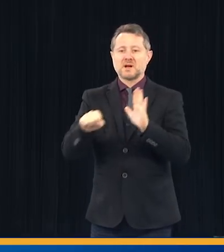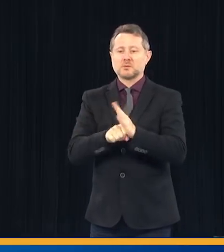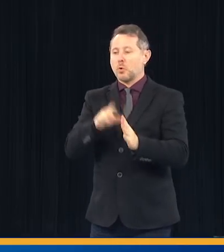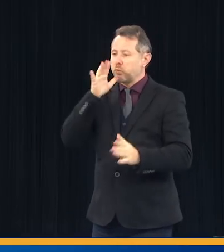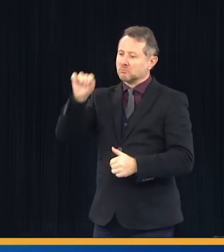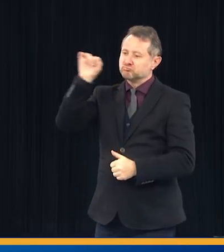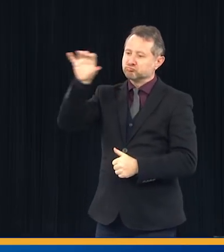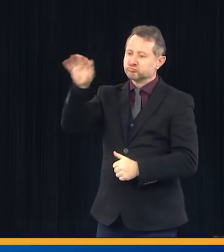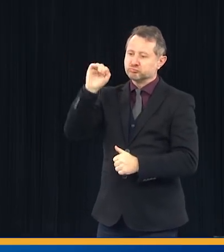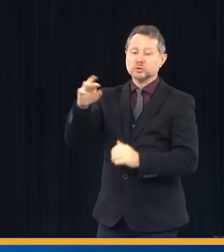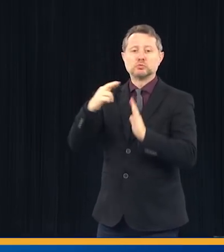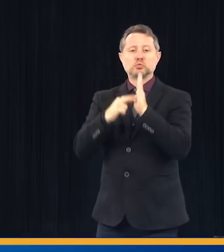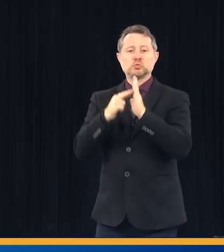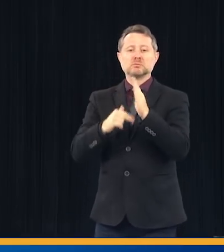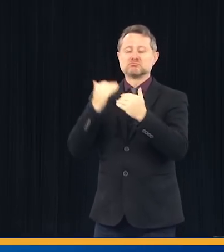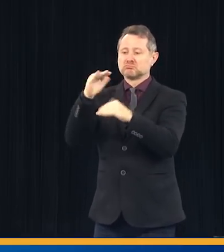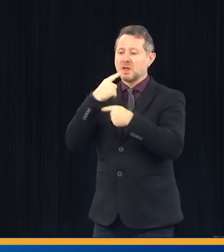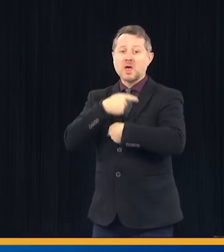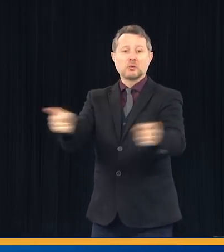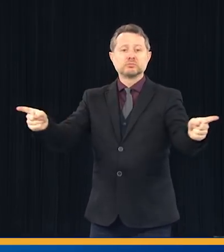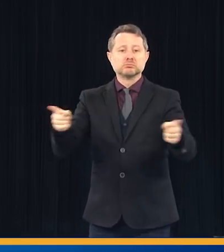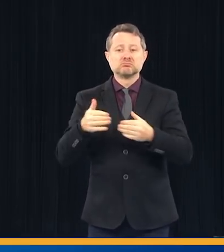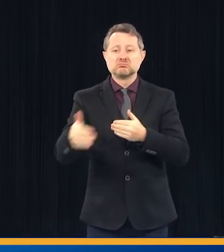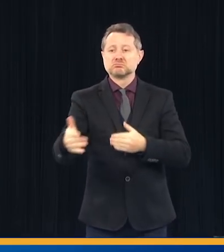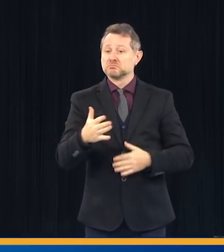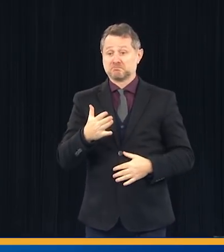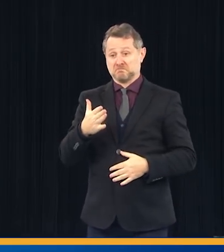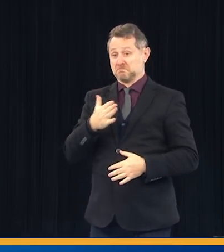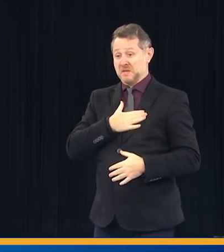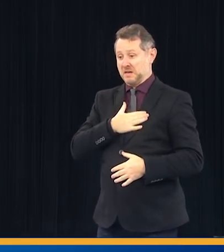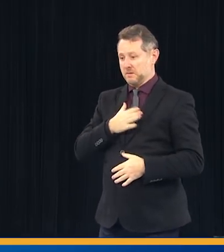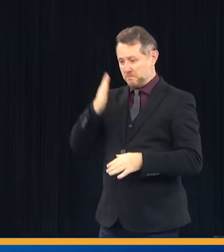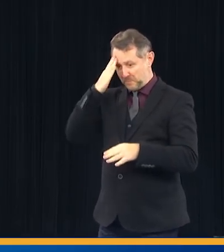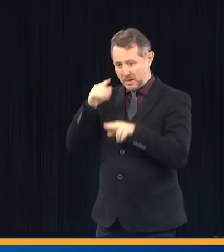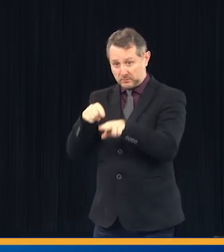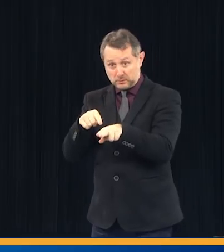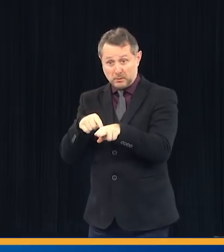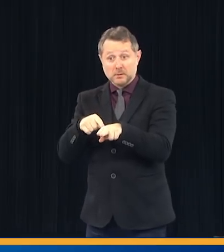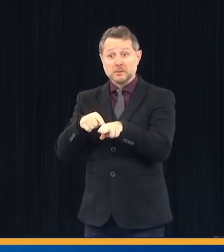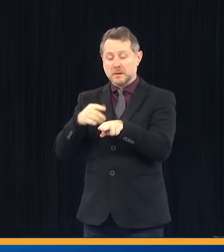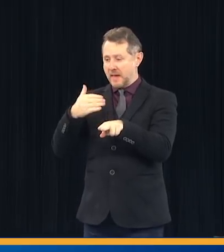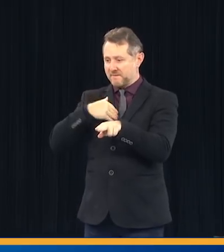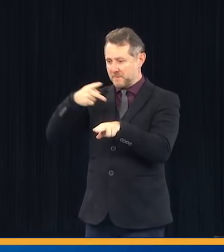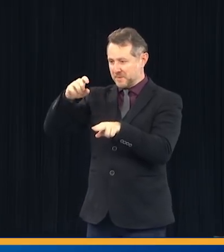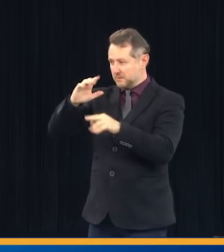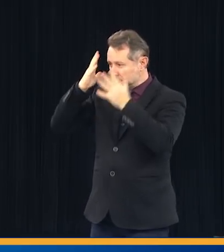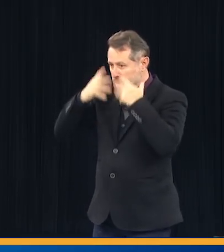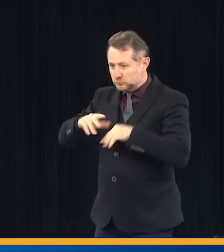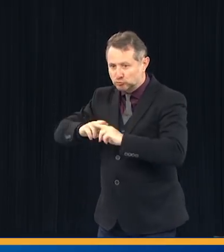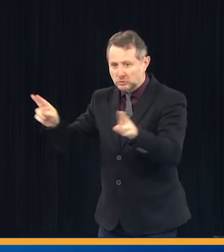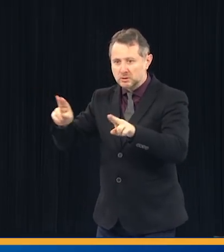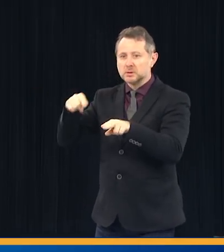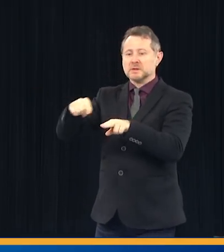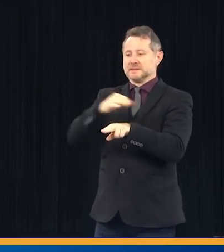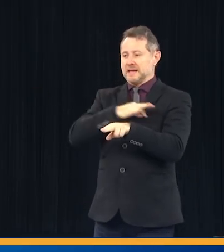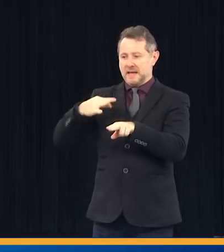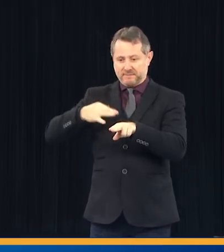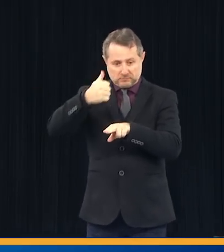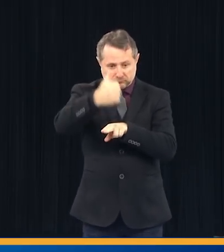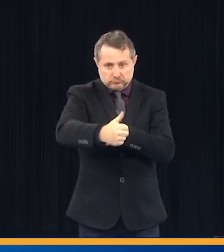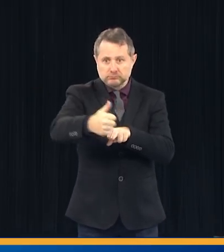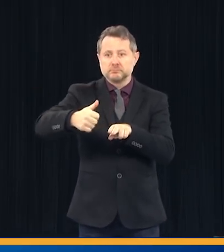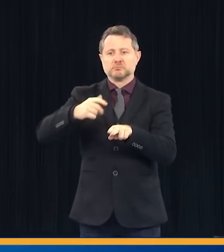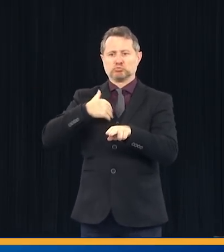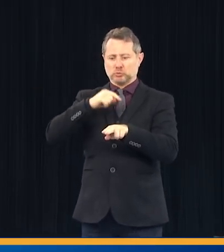You have a bed, you have the equipment, you need the staff, And that's where we're working on bringing